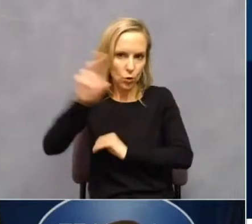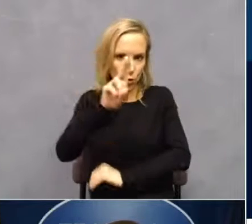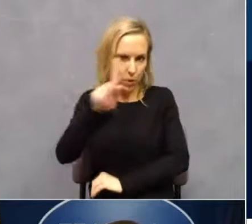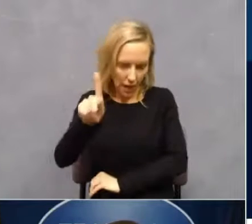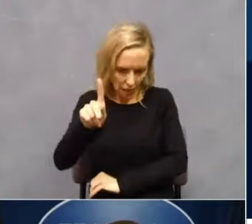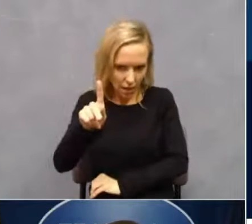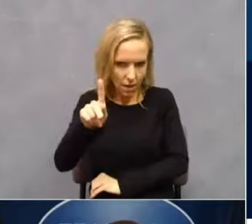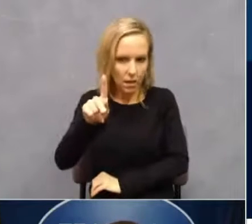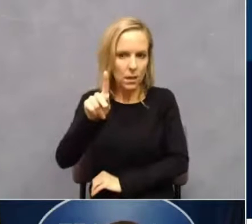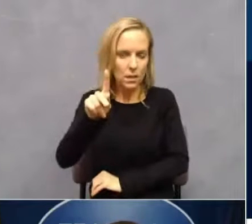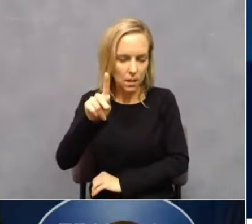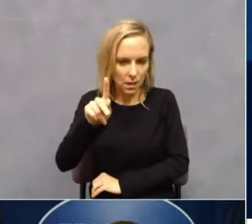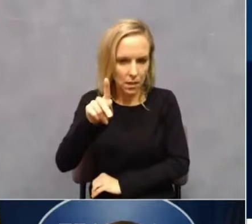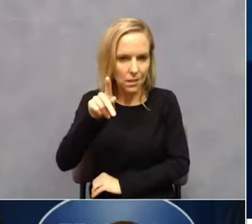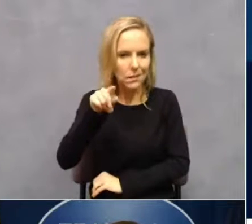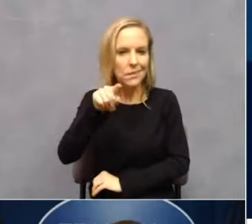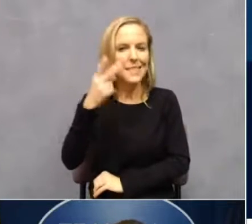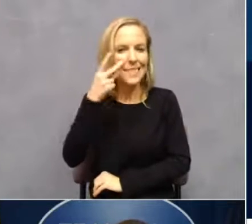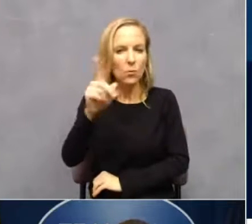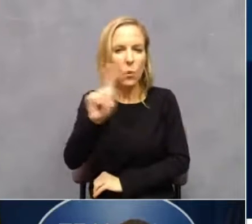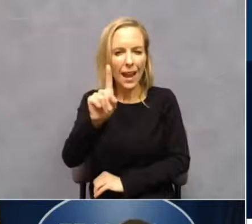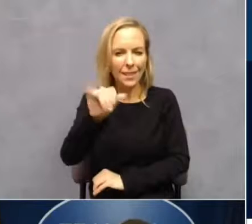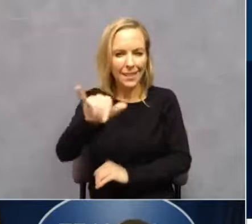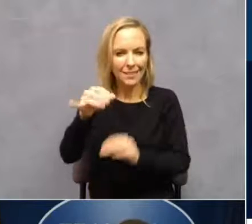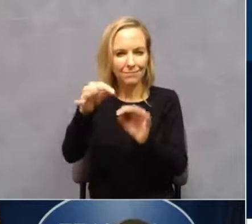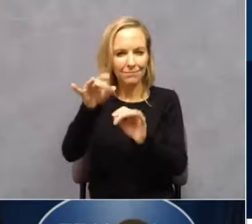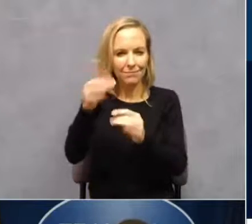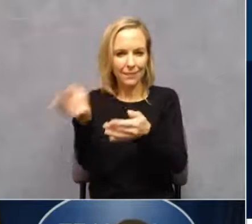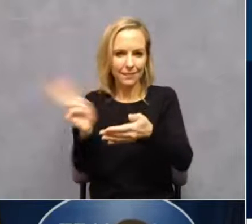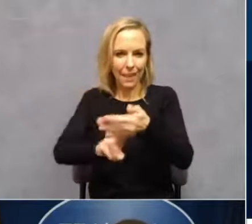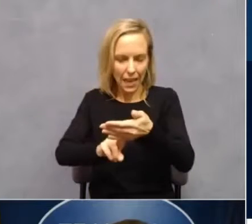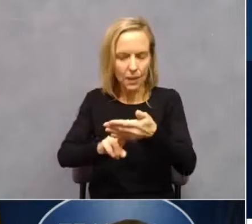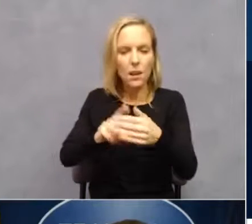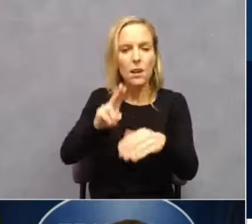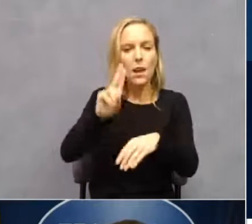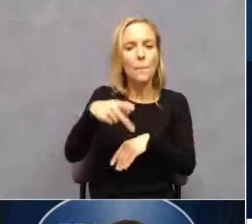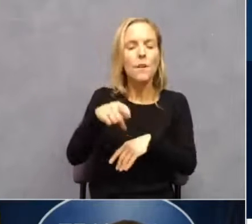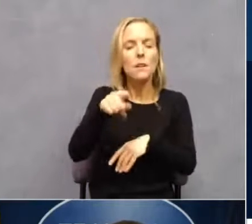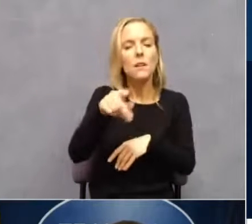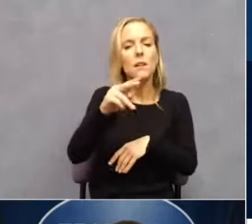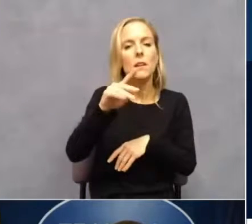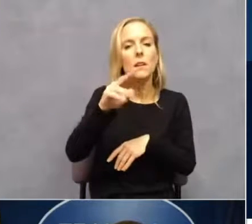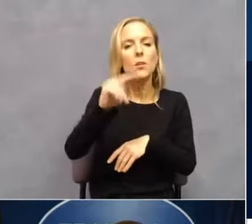is how we sign up there. And then let's show Northern Kentucky one more time.